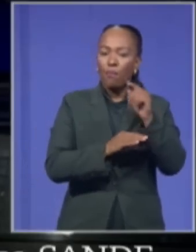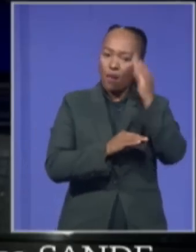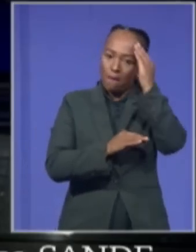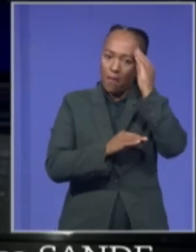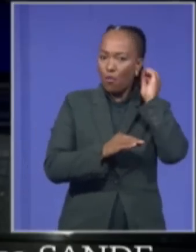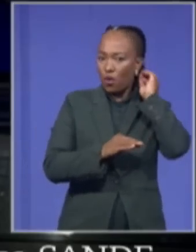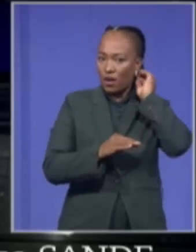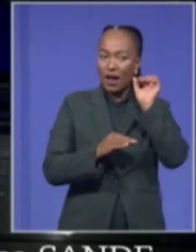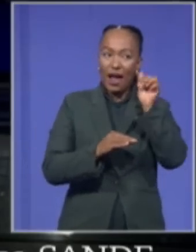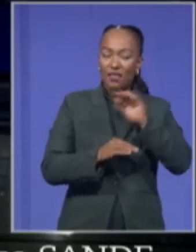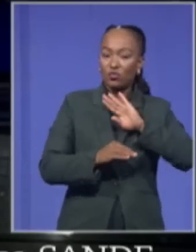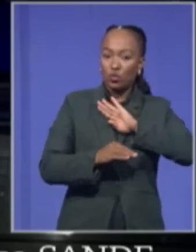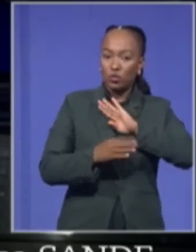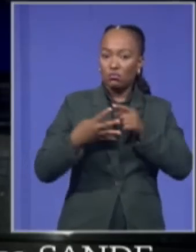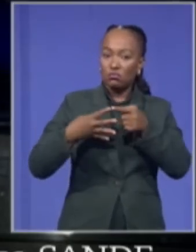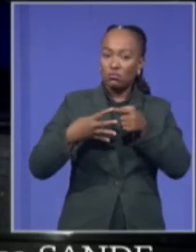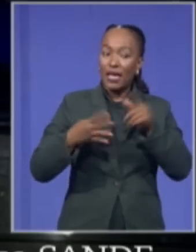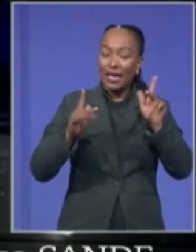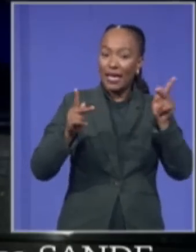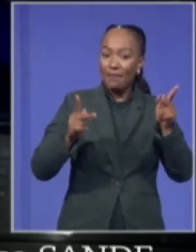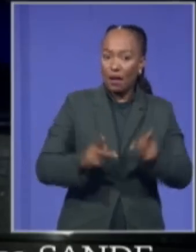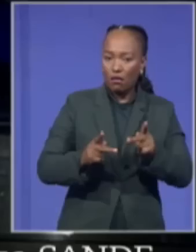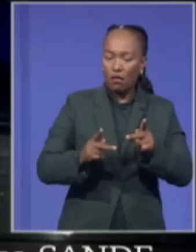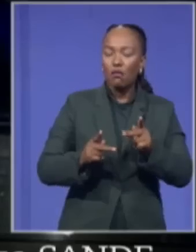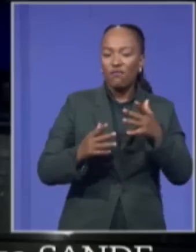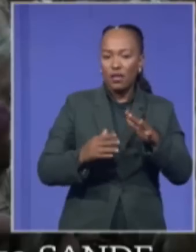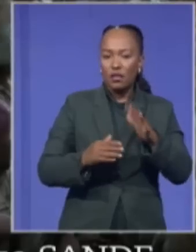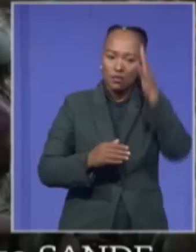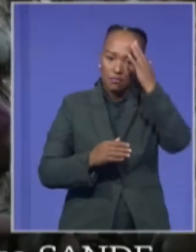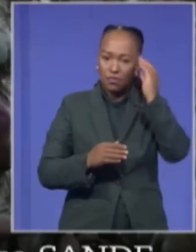hopolwa Kimberley le lona